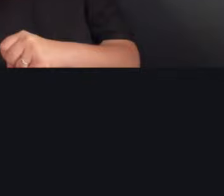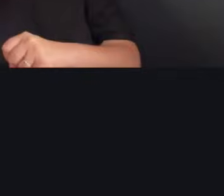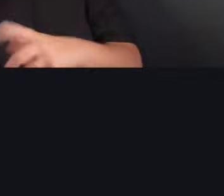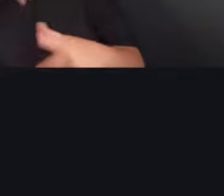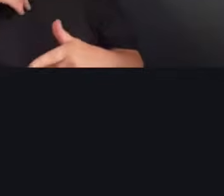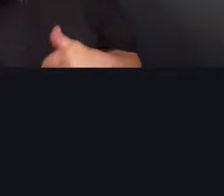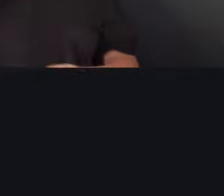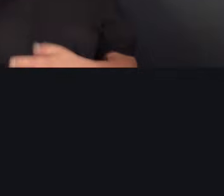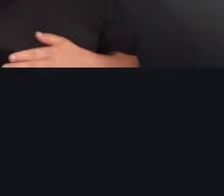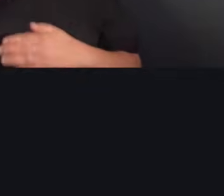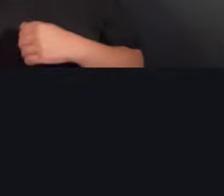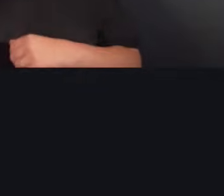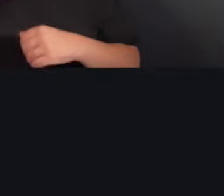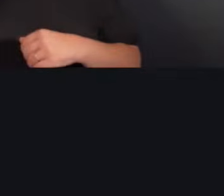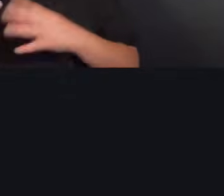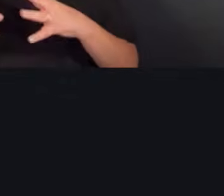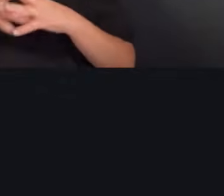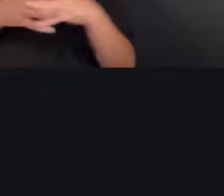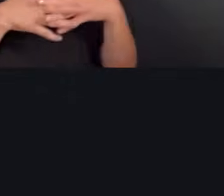of